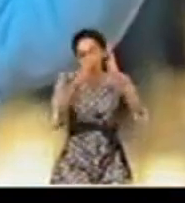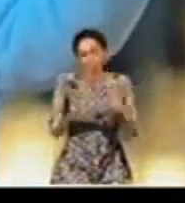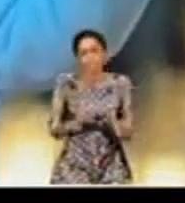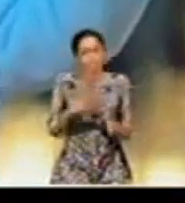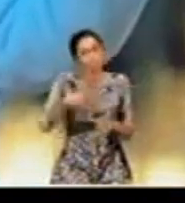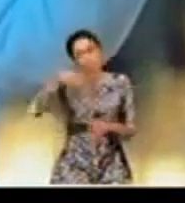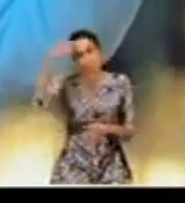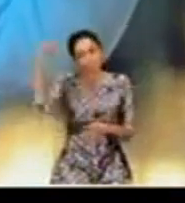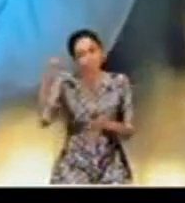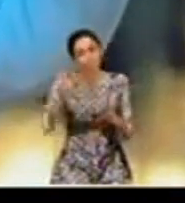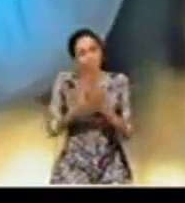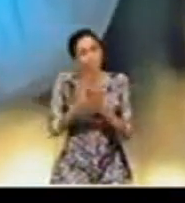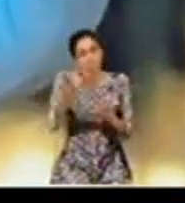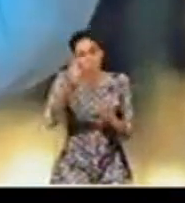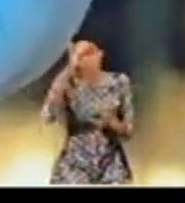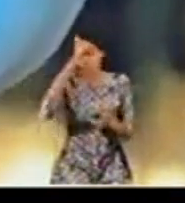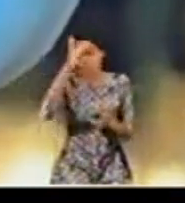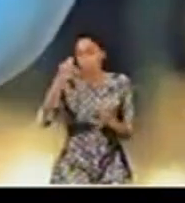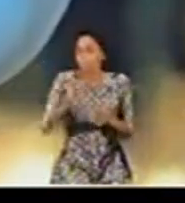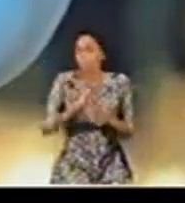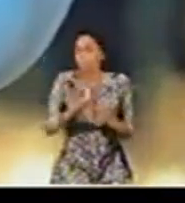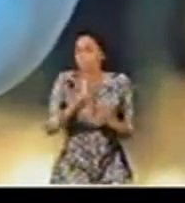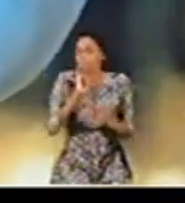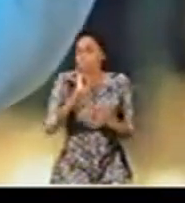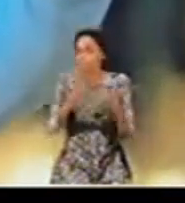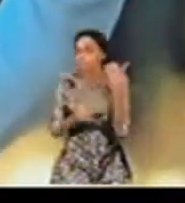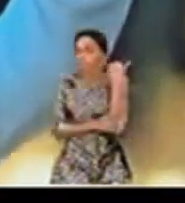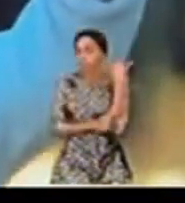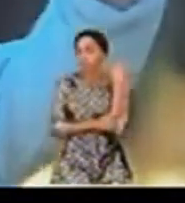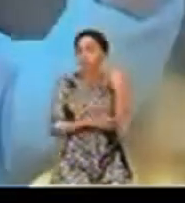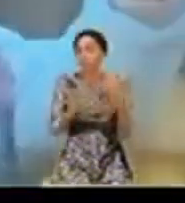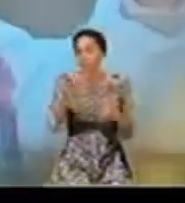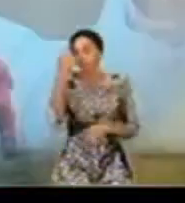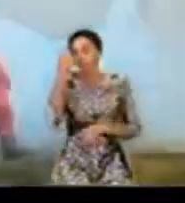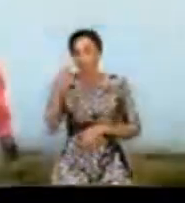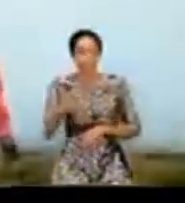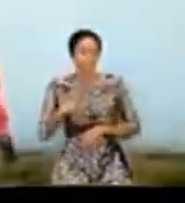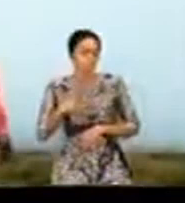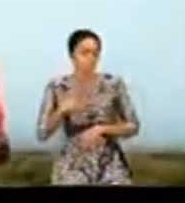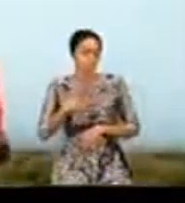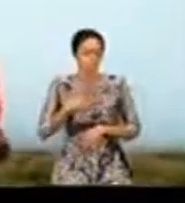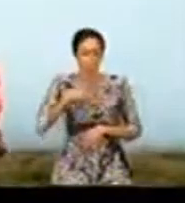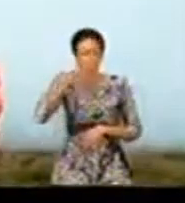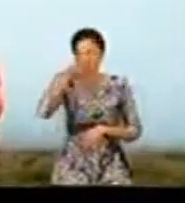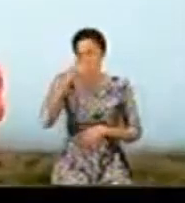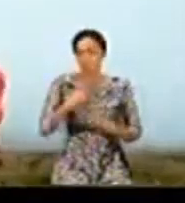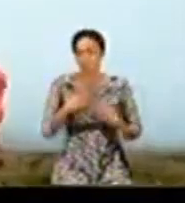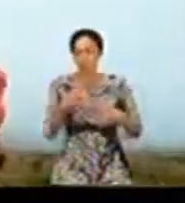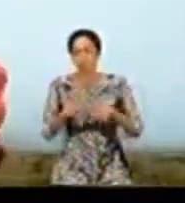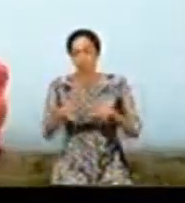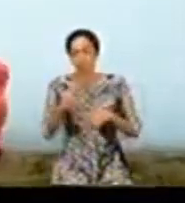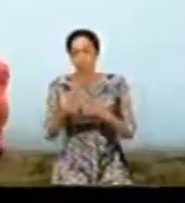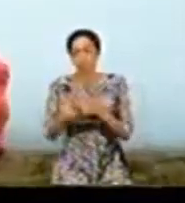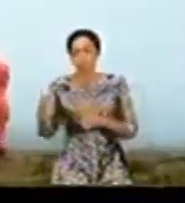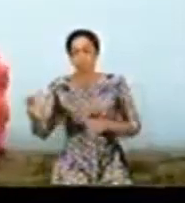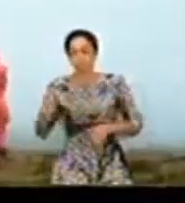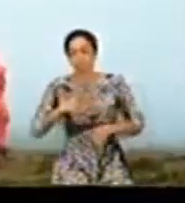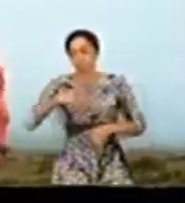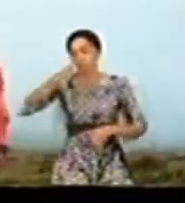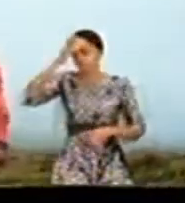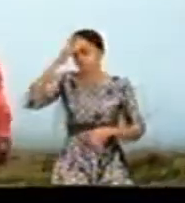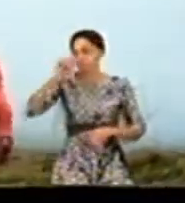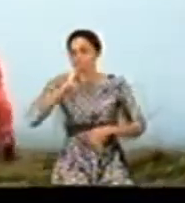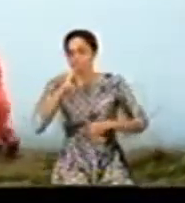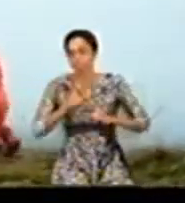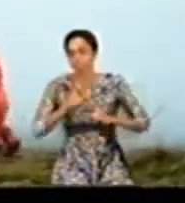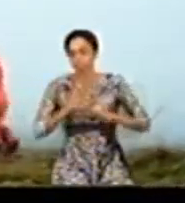just because we have Abraham as our father, we think that's all. My father has done everything, consecrated everything. My father is